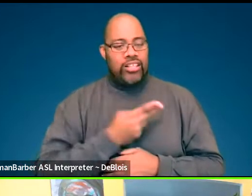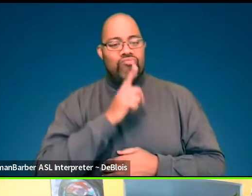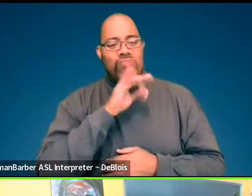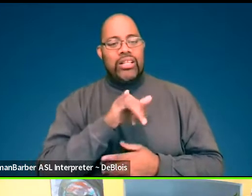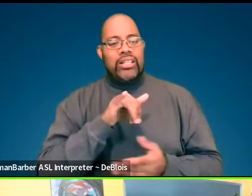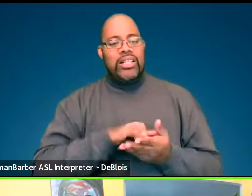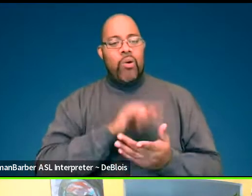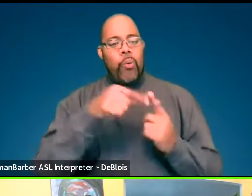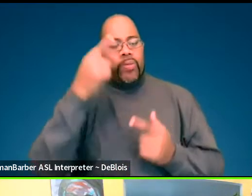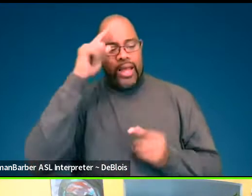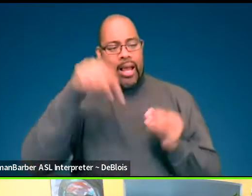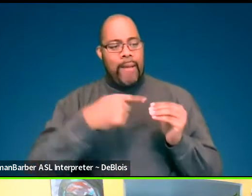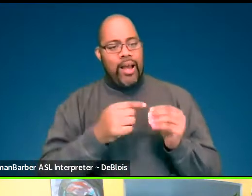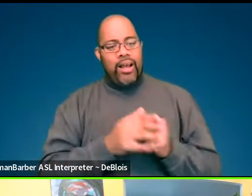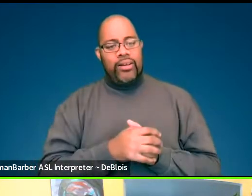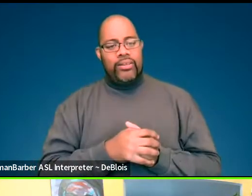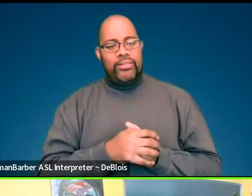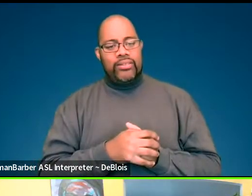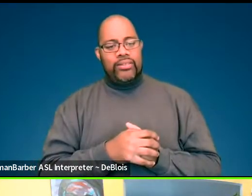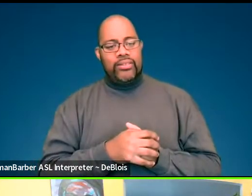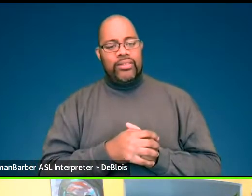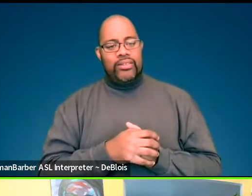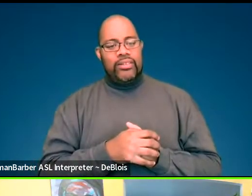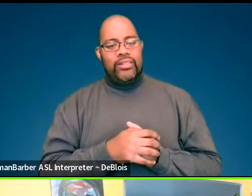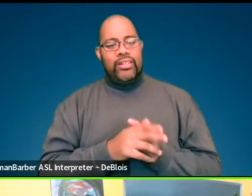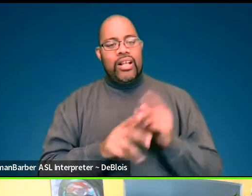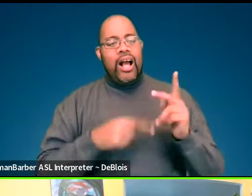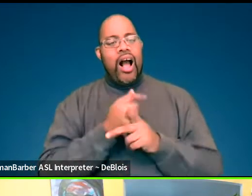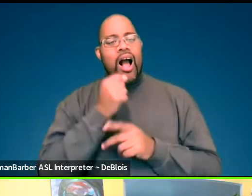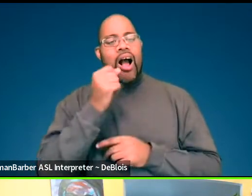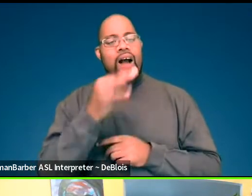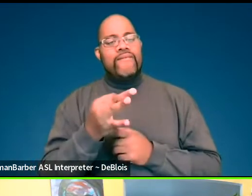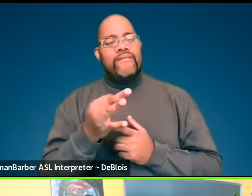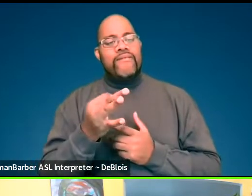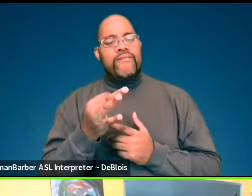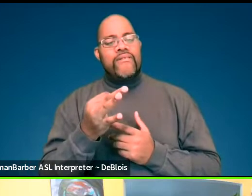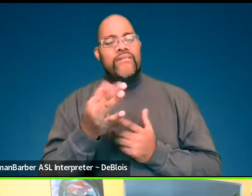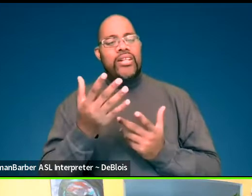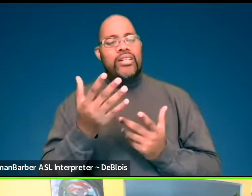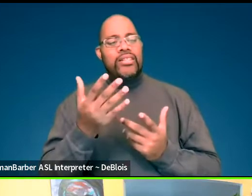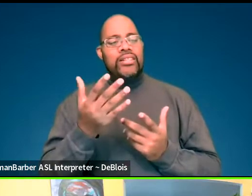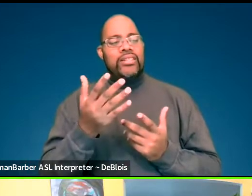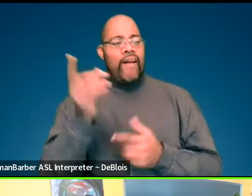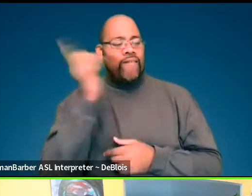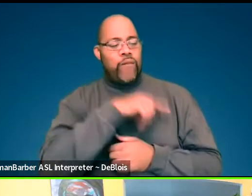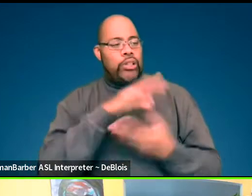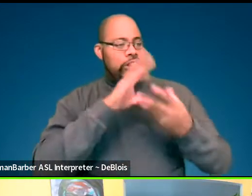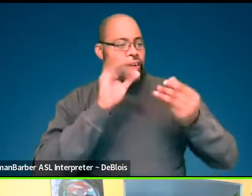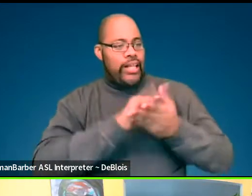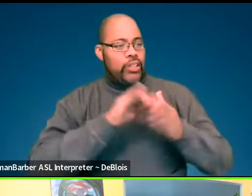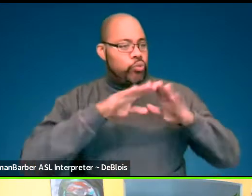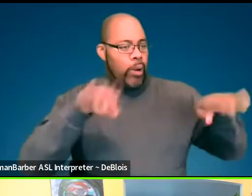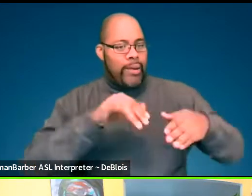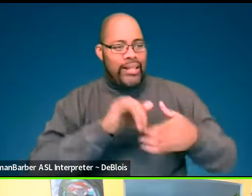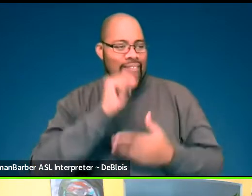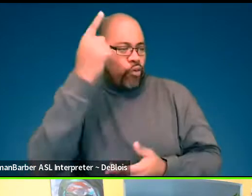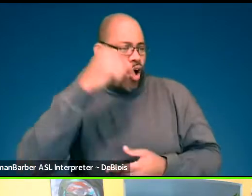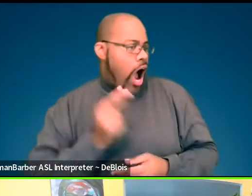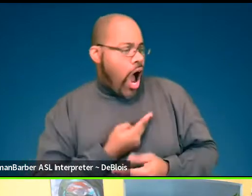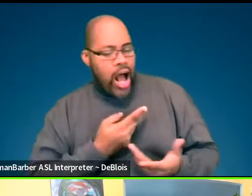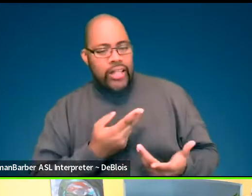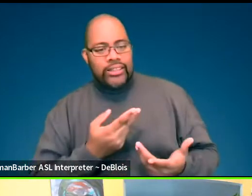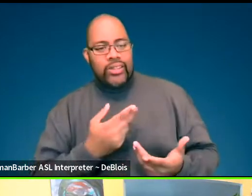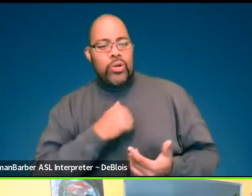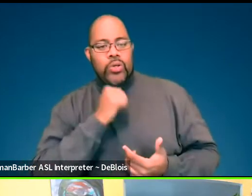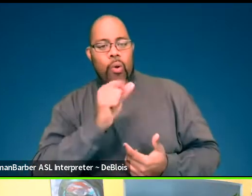like when we think about the kind of false narrative that like swimming isn't for us, that we